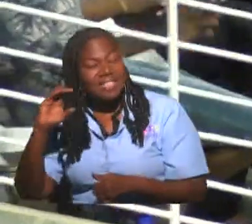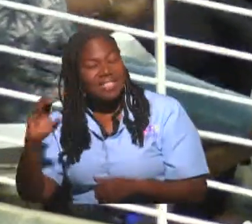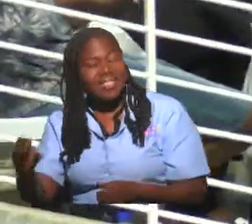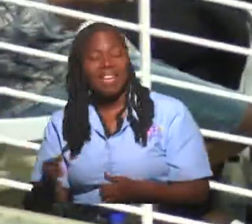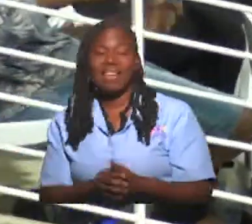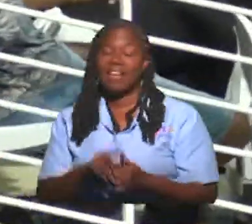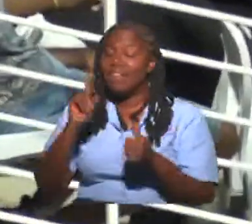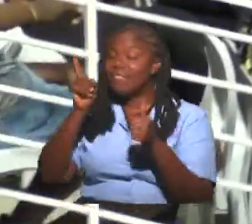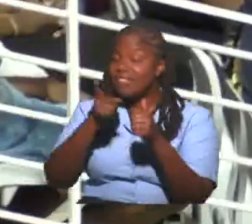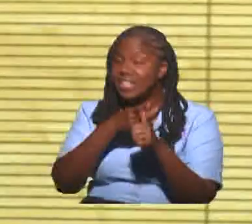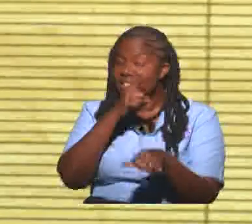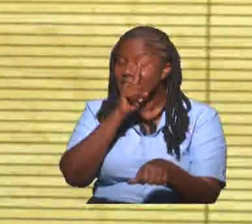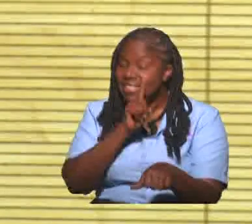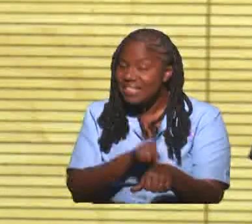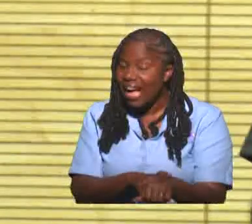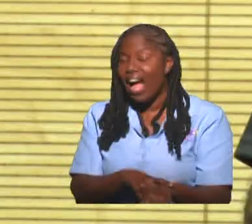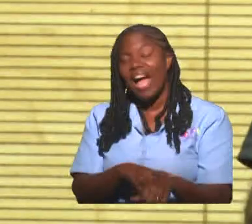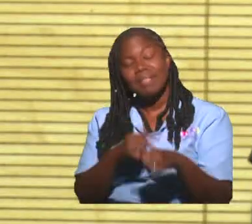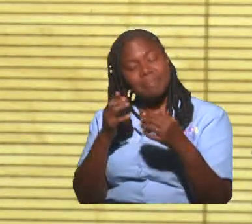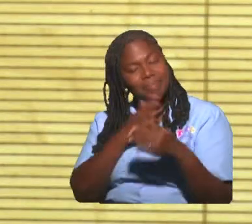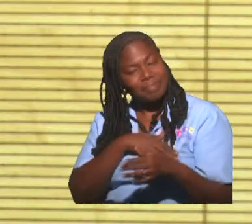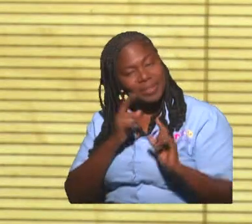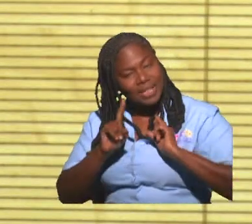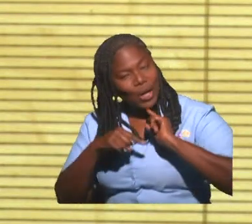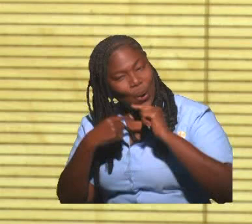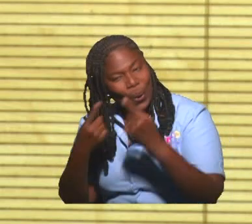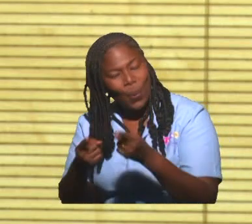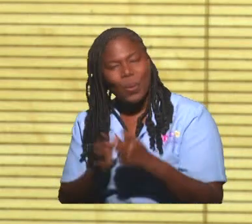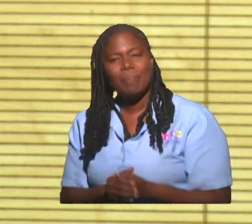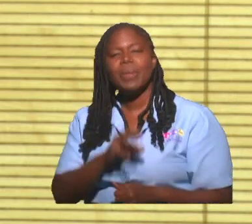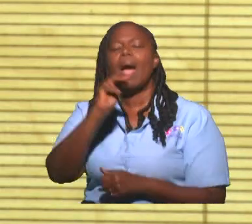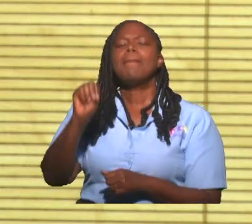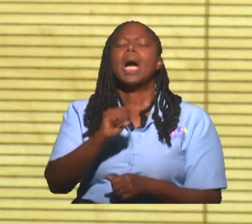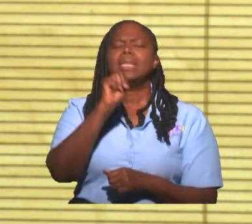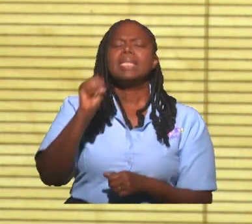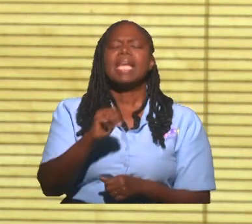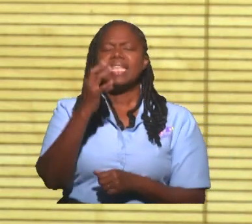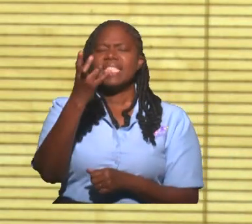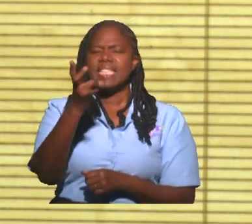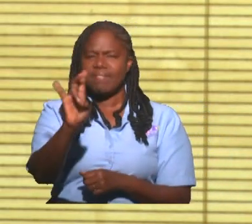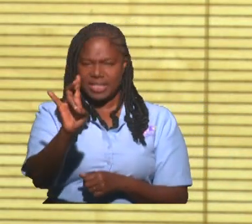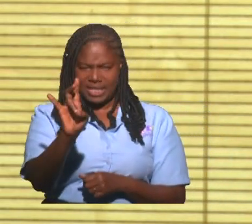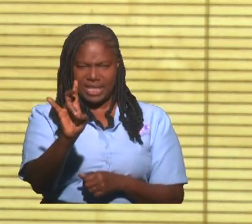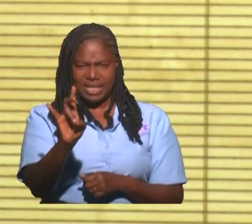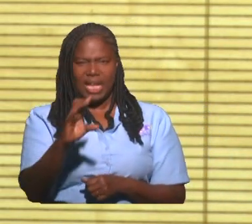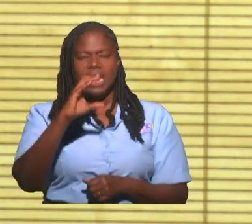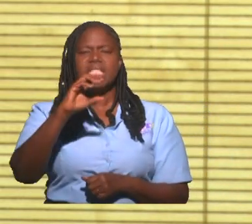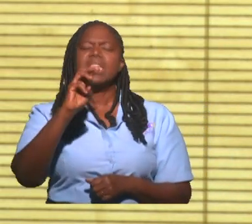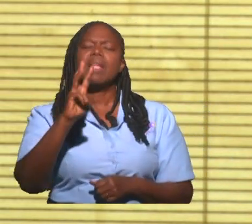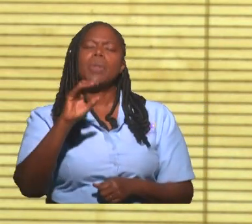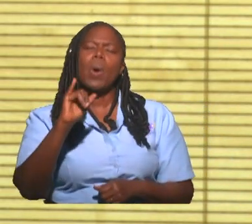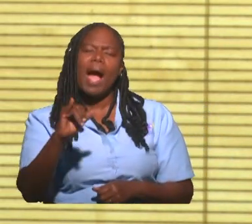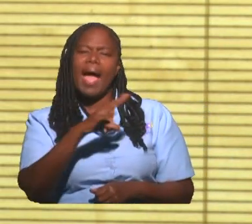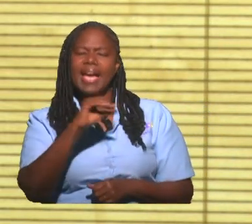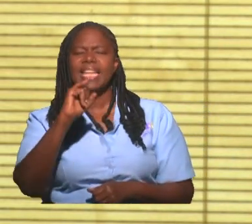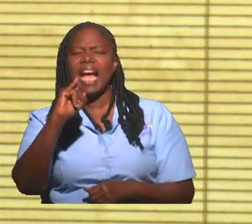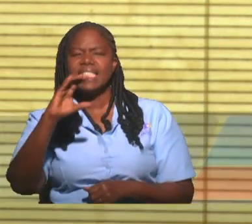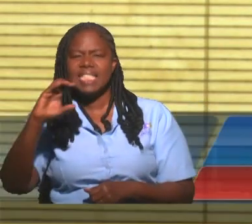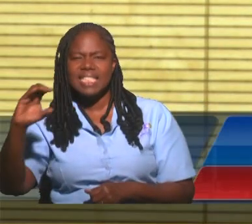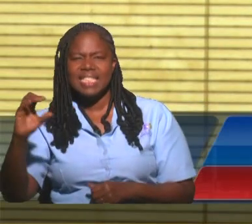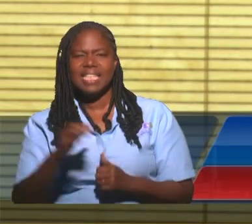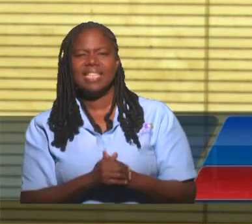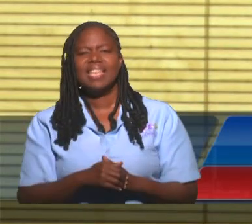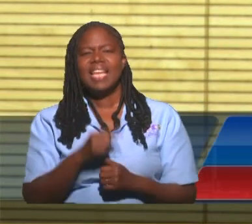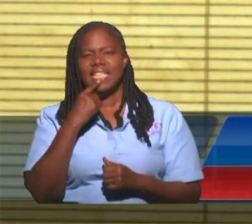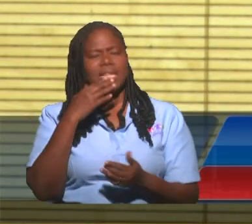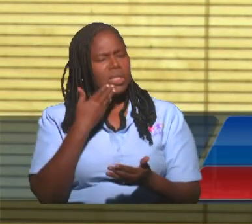historic event. We are also having on Monday the 17th, CWI and ICC, what we call the Good for